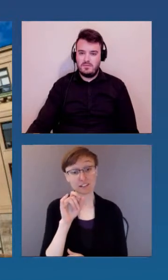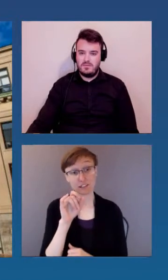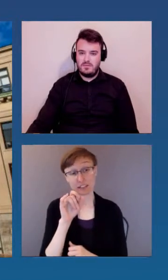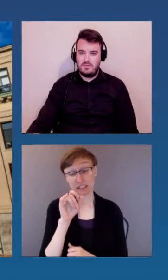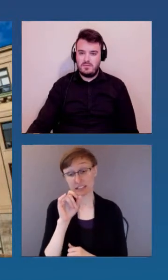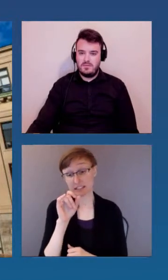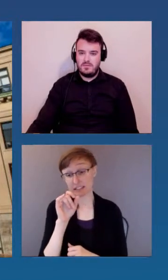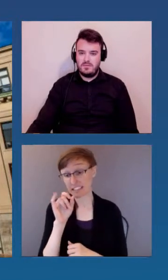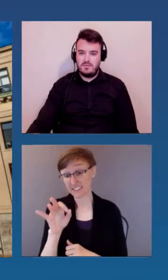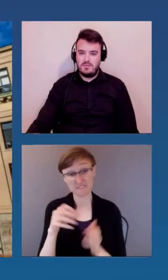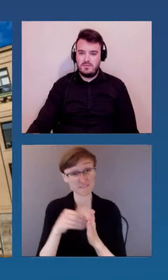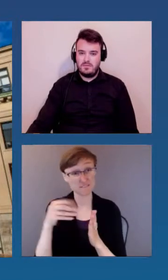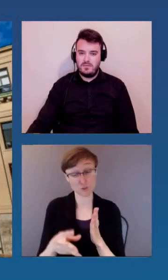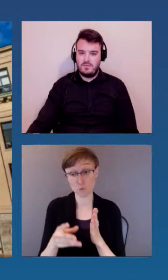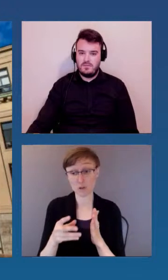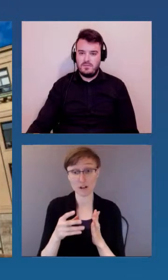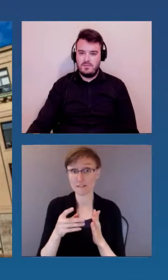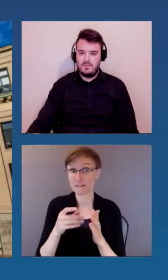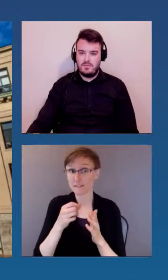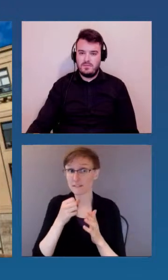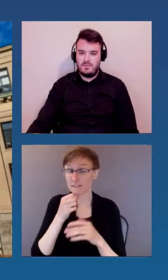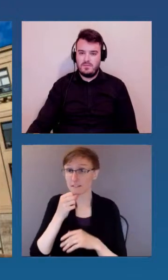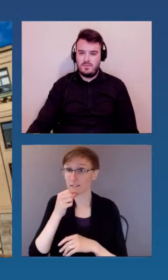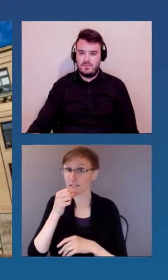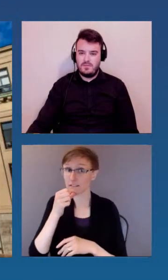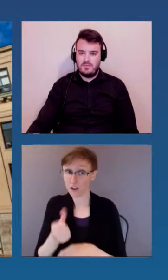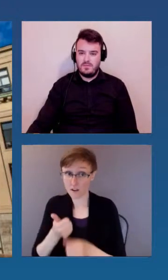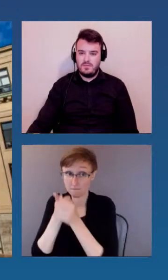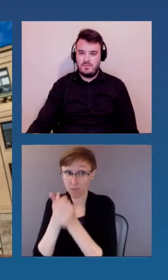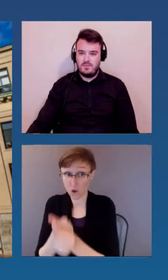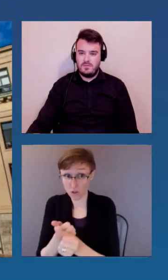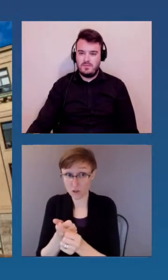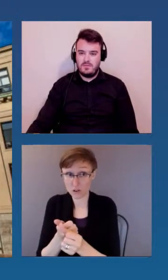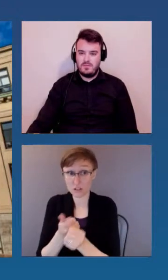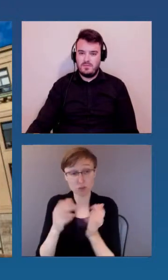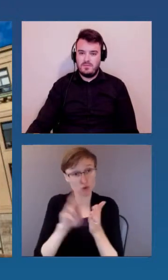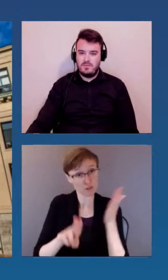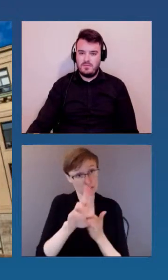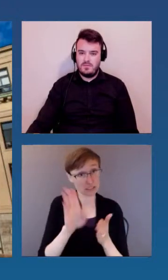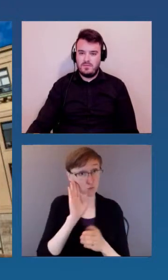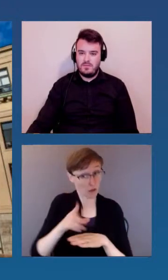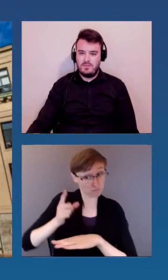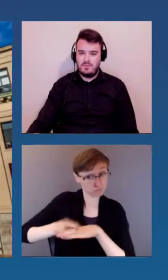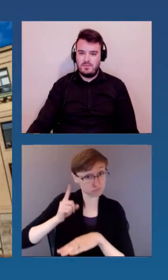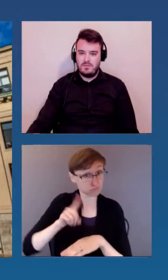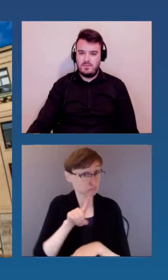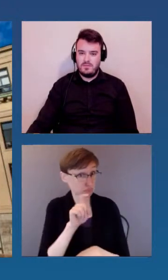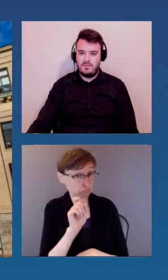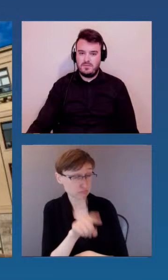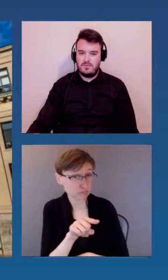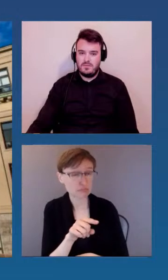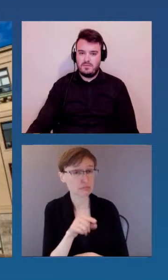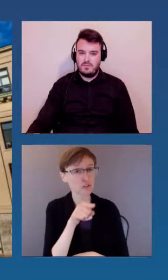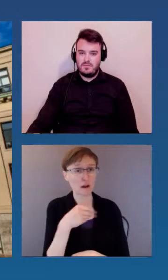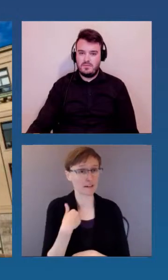Again, my three colleagues have stolen my light, so I won't repeat what has just been said.